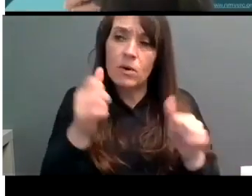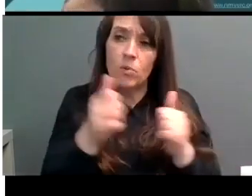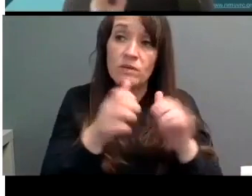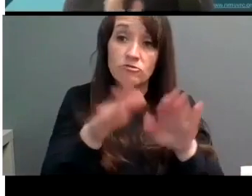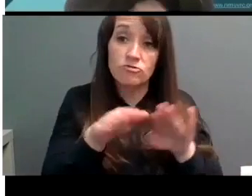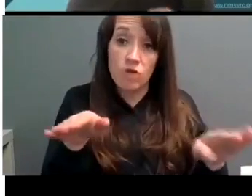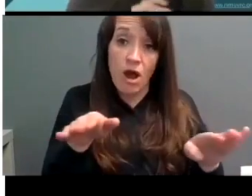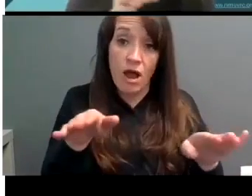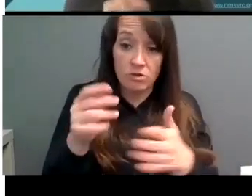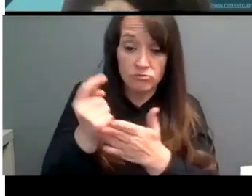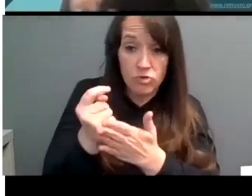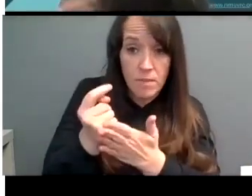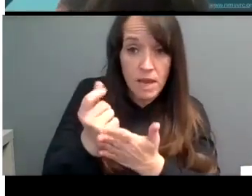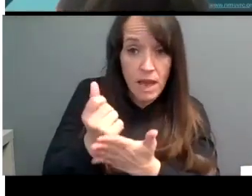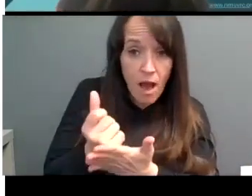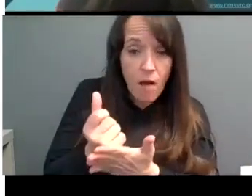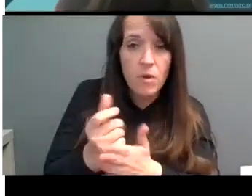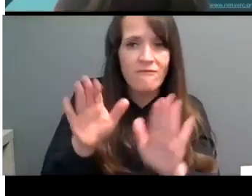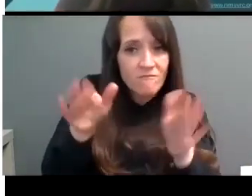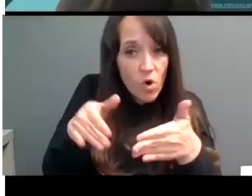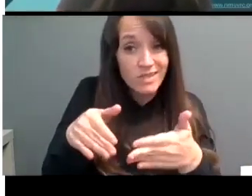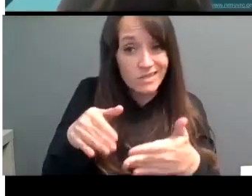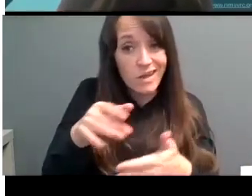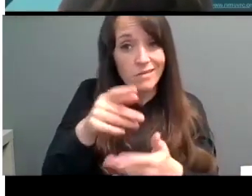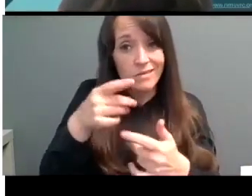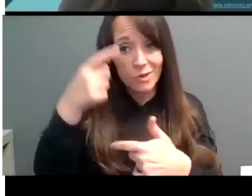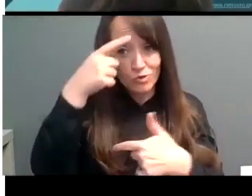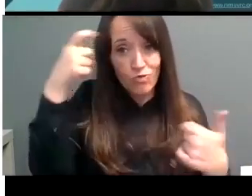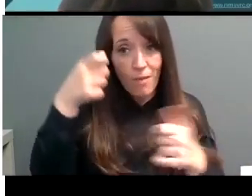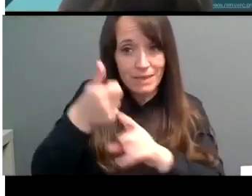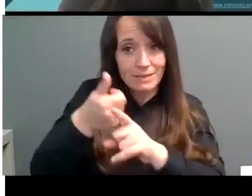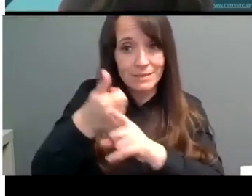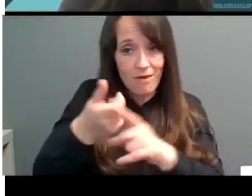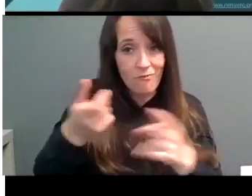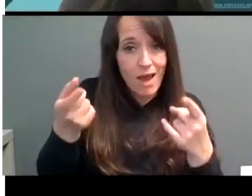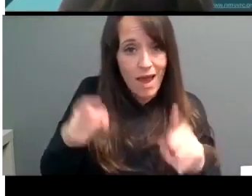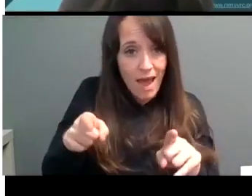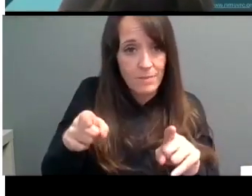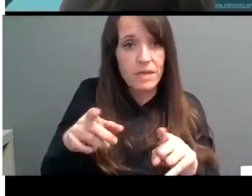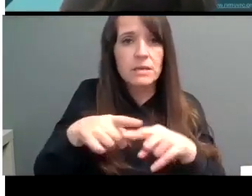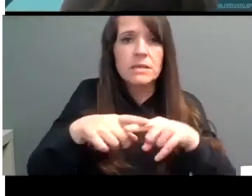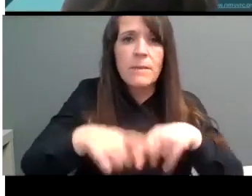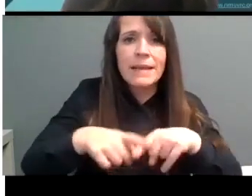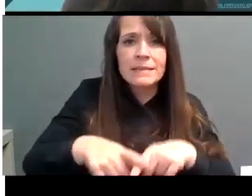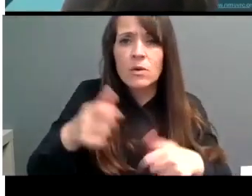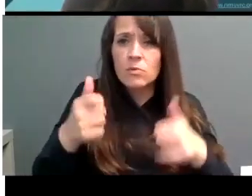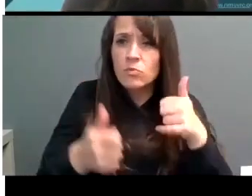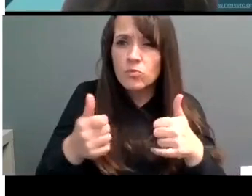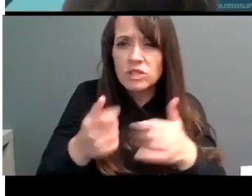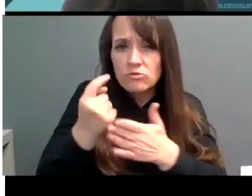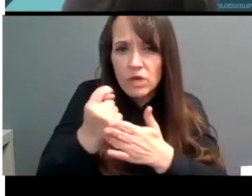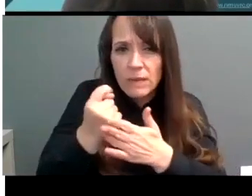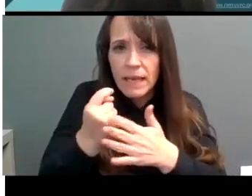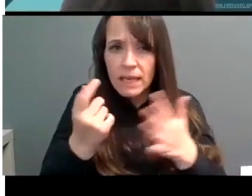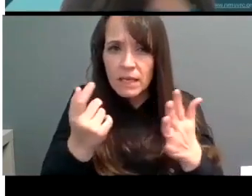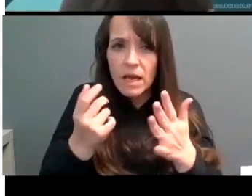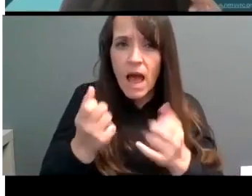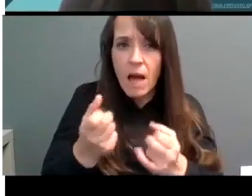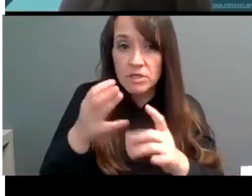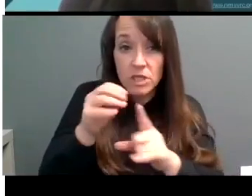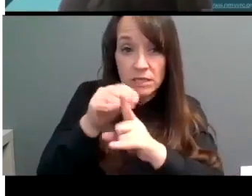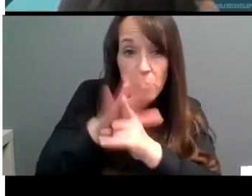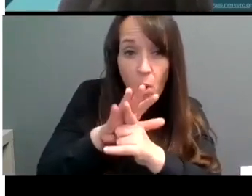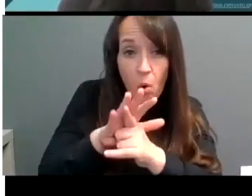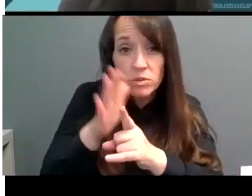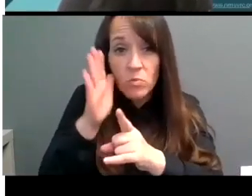They include exposure and or cognitive components, depending on which treatment we're talking about, and have a grief focus. And again,